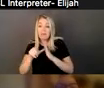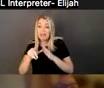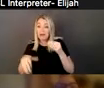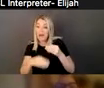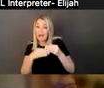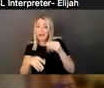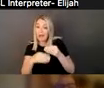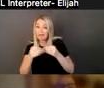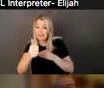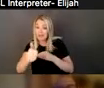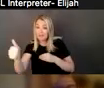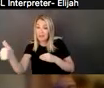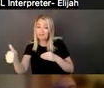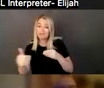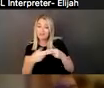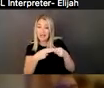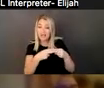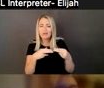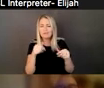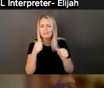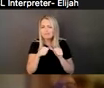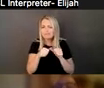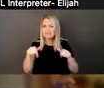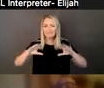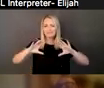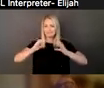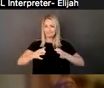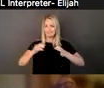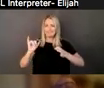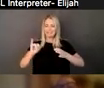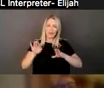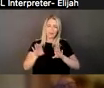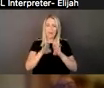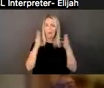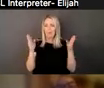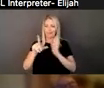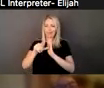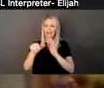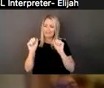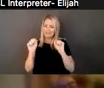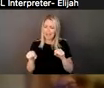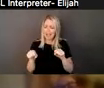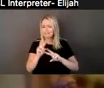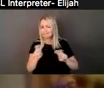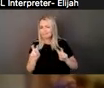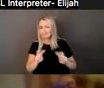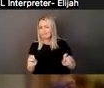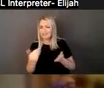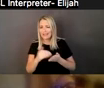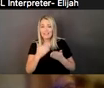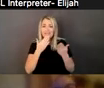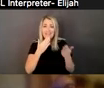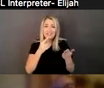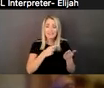slides. So just a reminder that this is a container that you can open back up again. And thank you so much for the presence that you've been giving